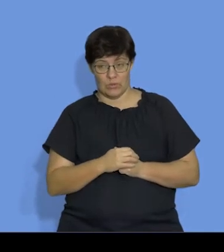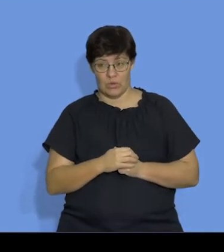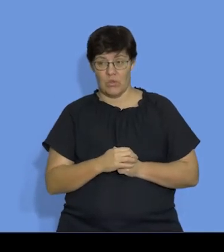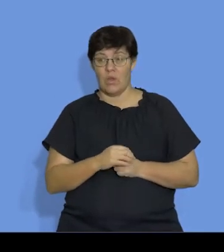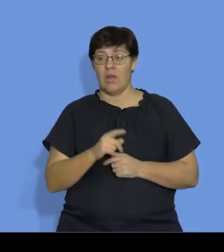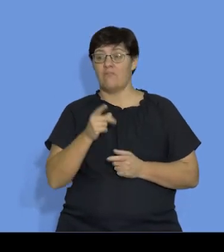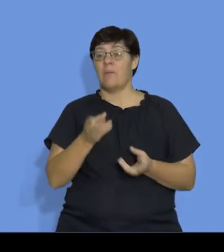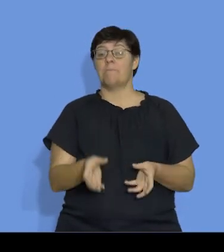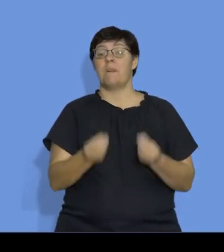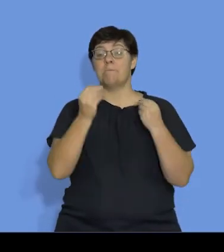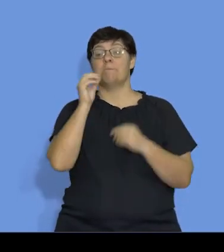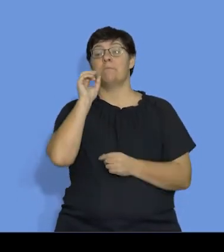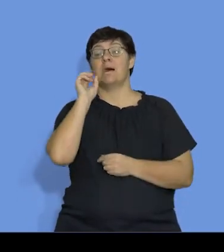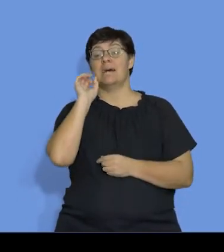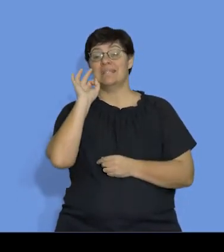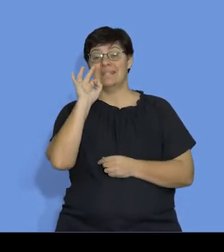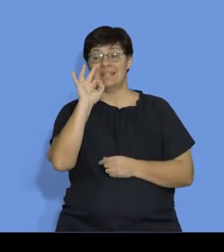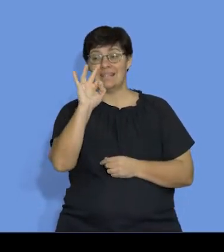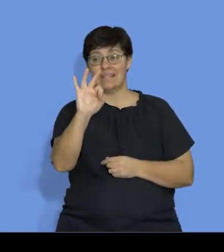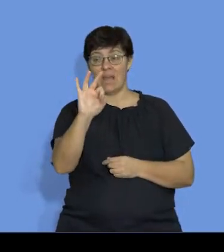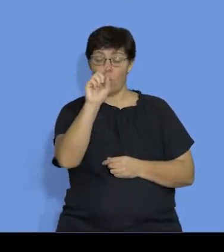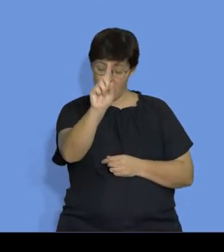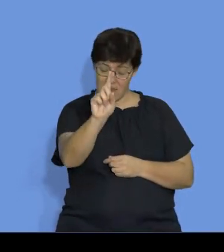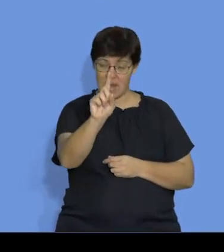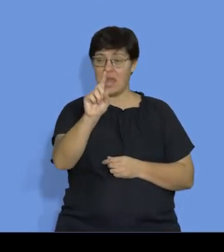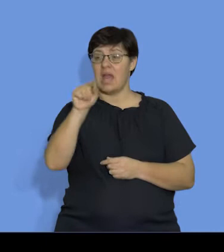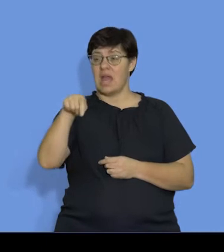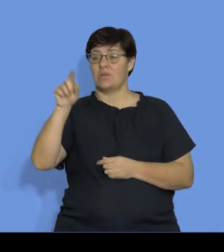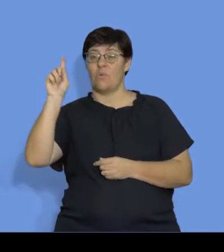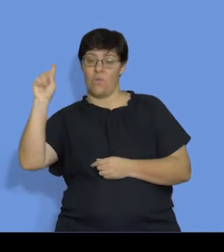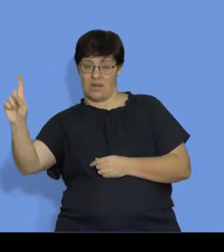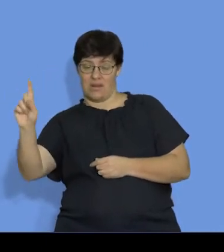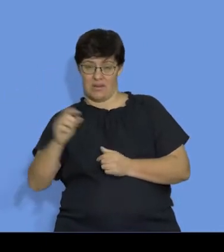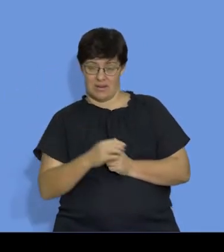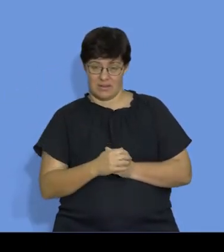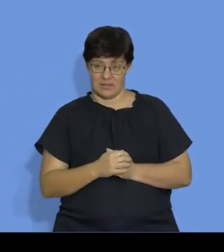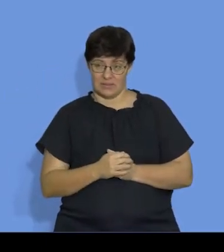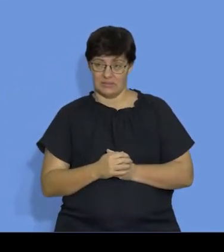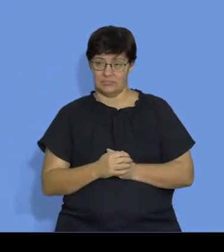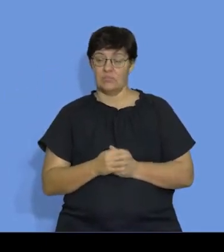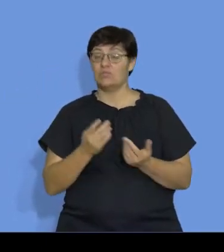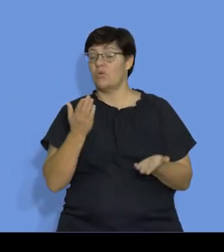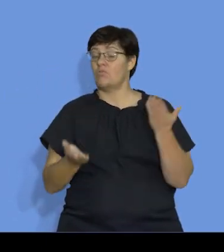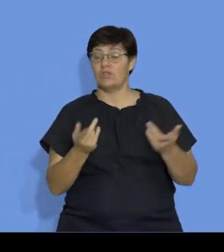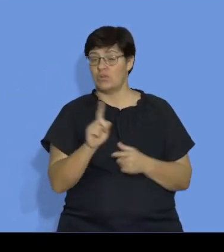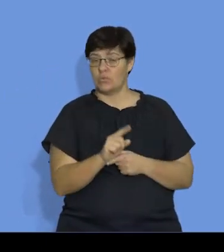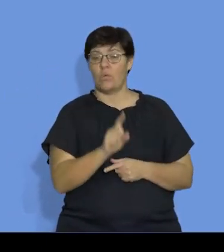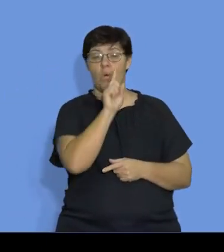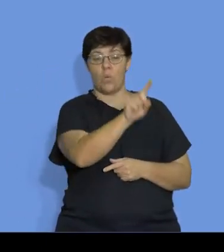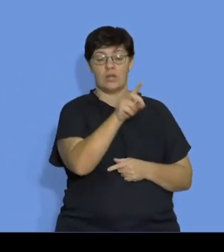us a mole of aluminium oxide and a mole of iron. So the stoichiometric ratio, in short, is